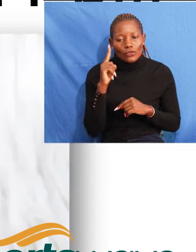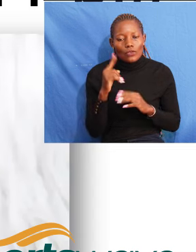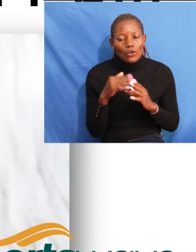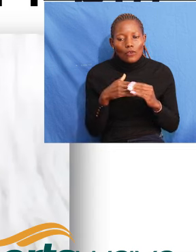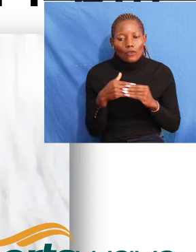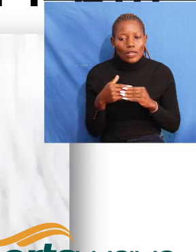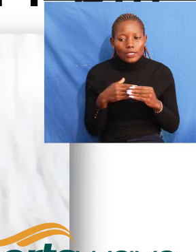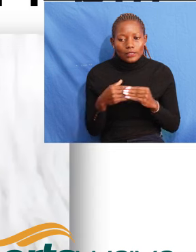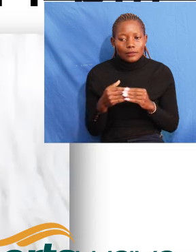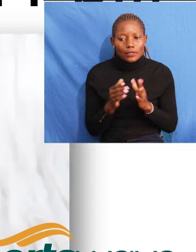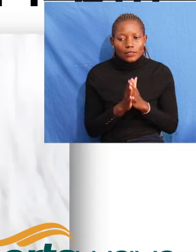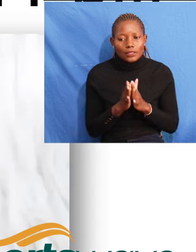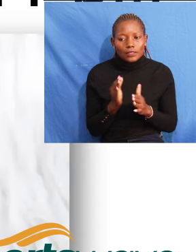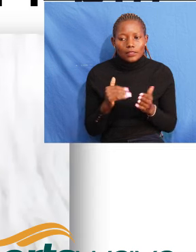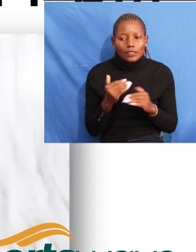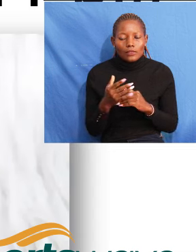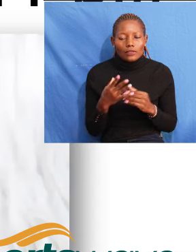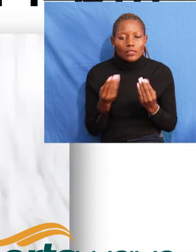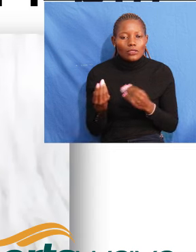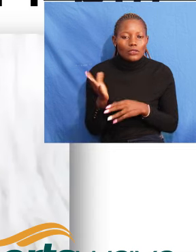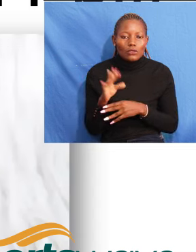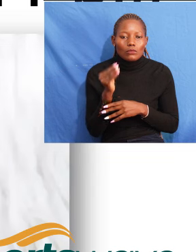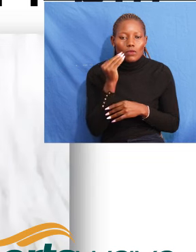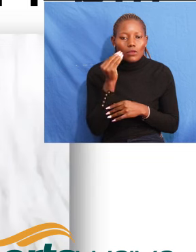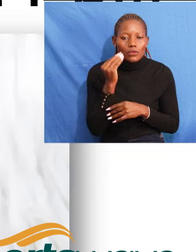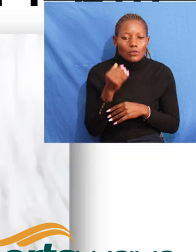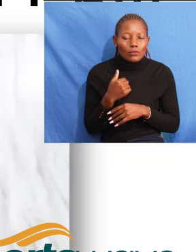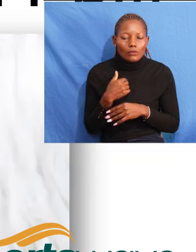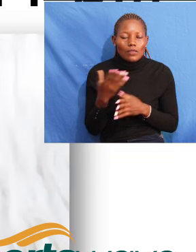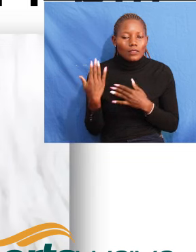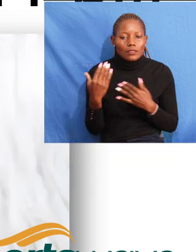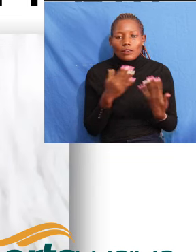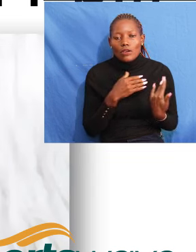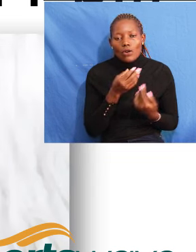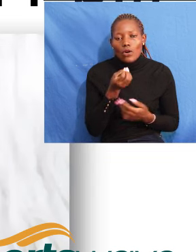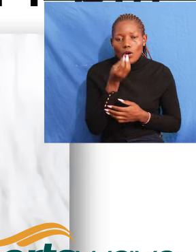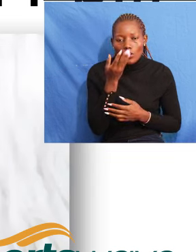And after going back home, I take a hot shower.